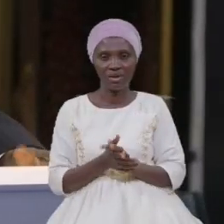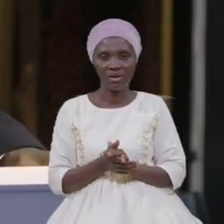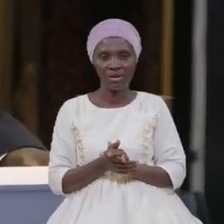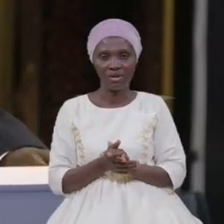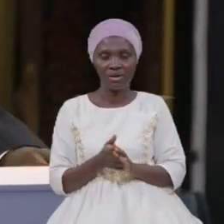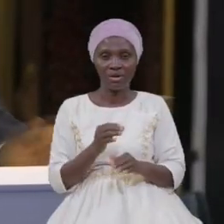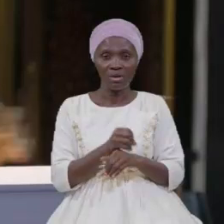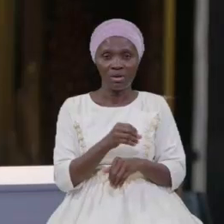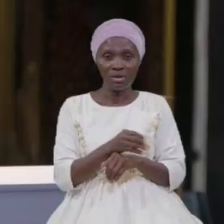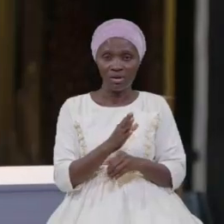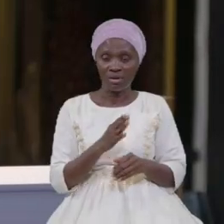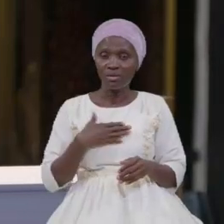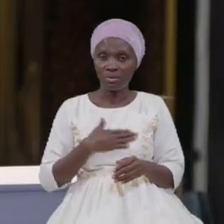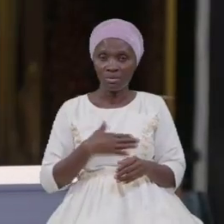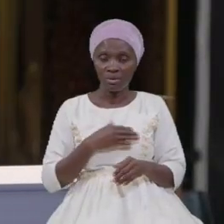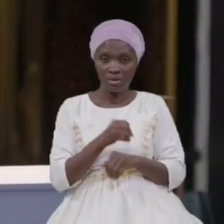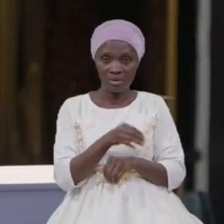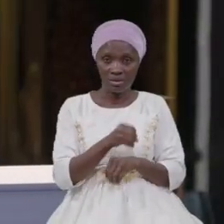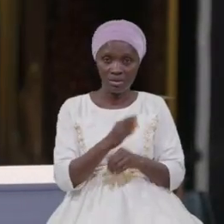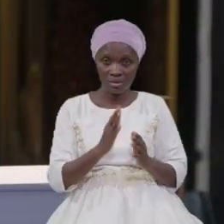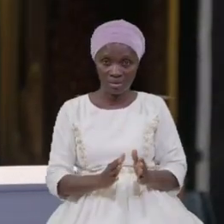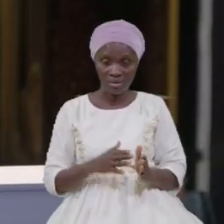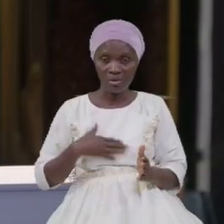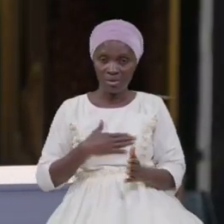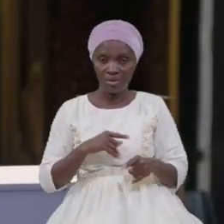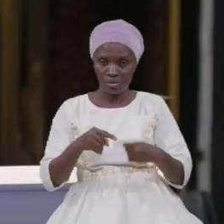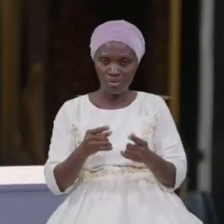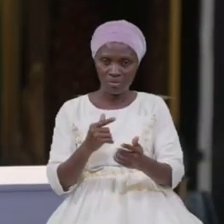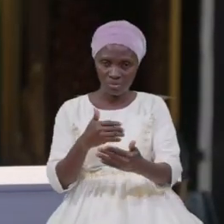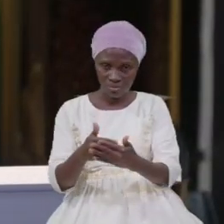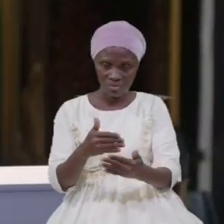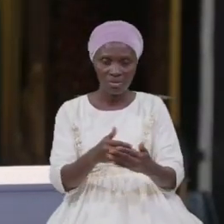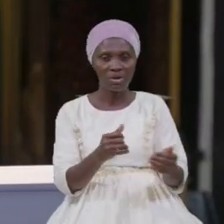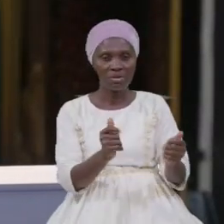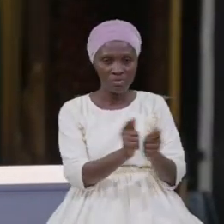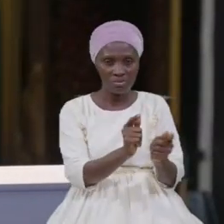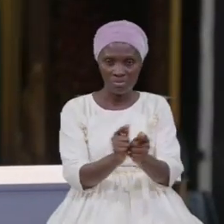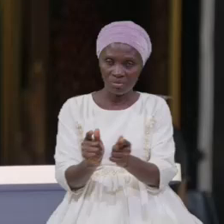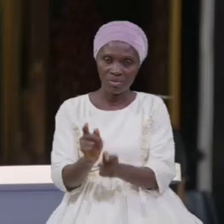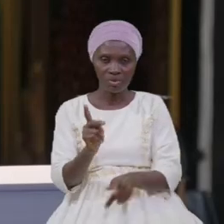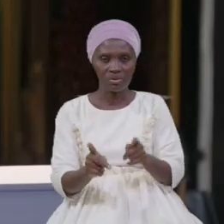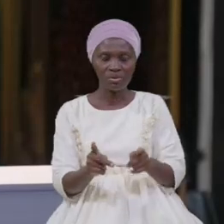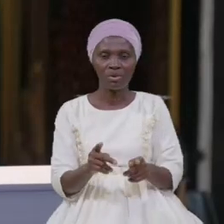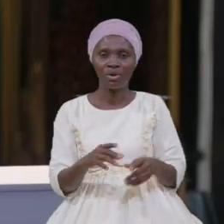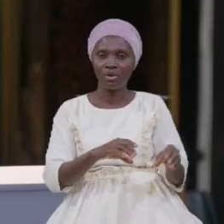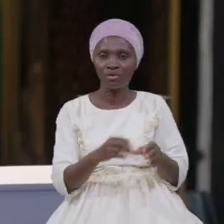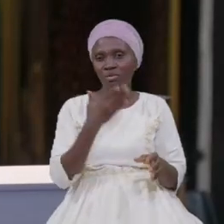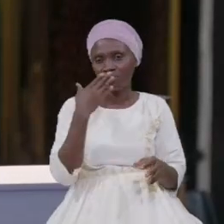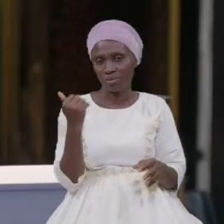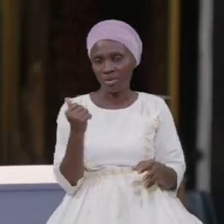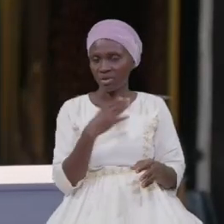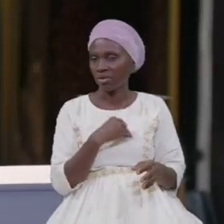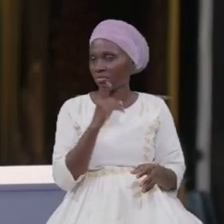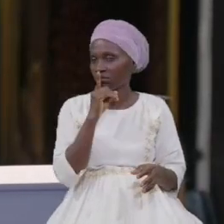Counselors, please, let's do our best and ensure that we take